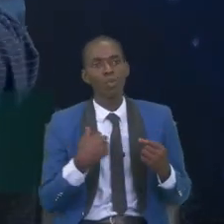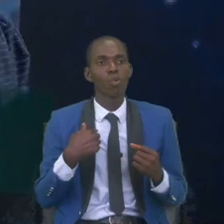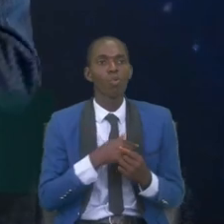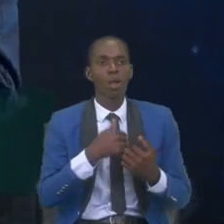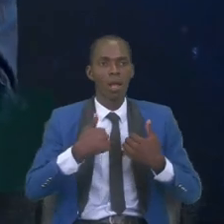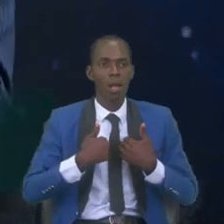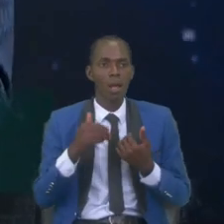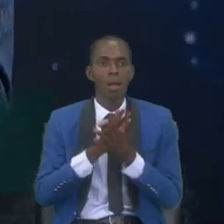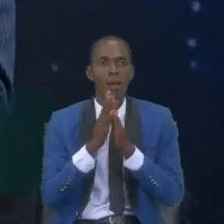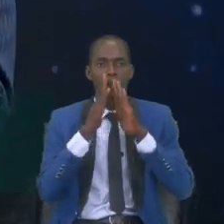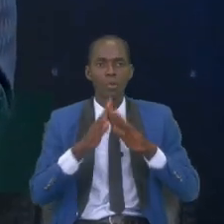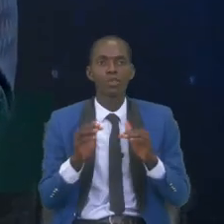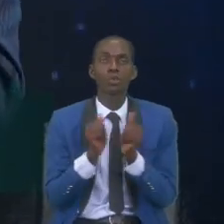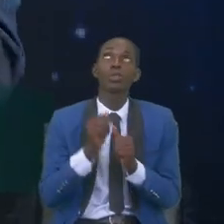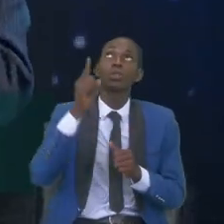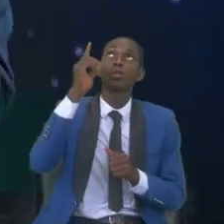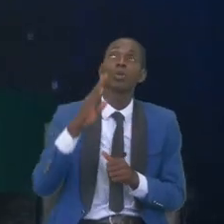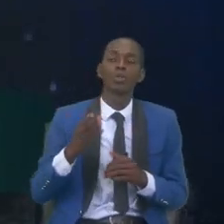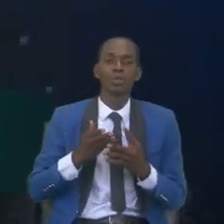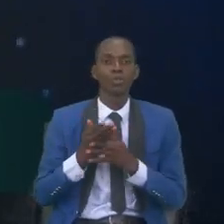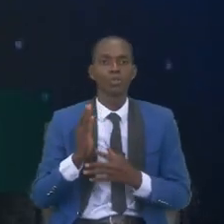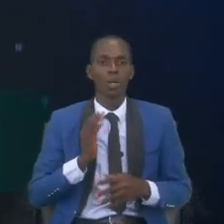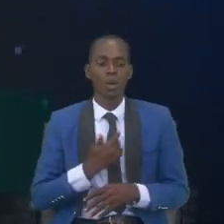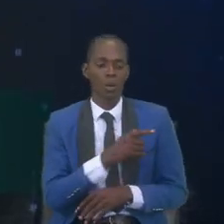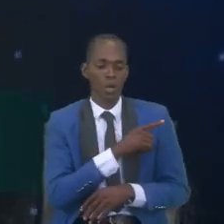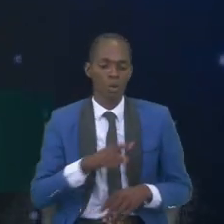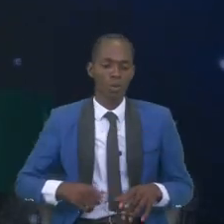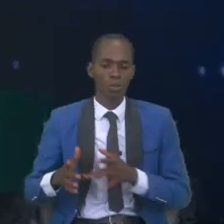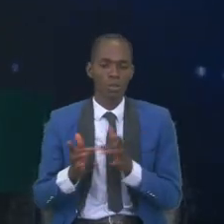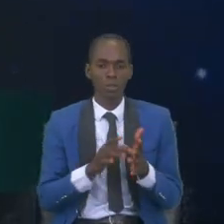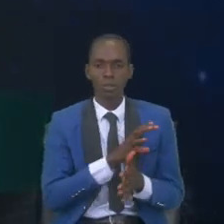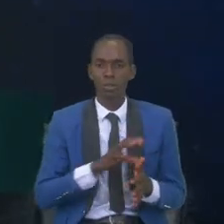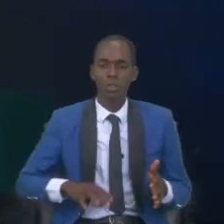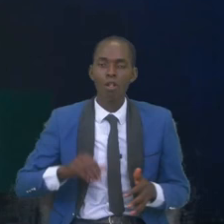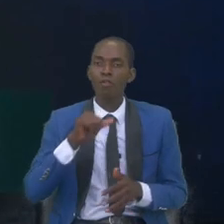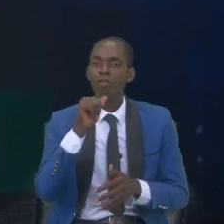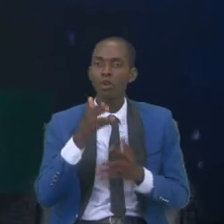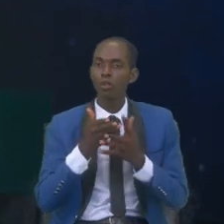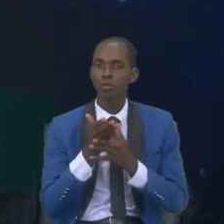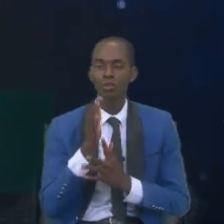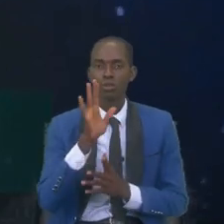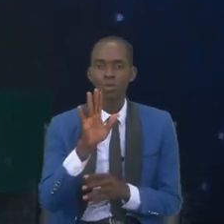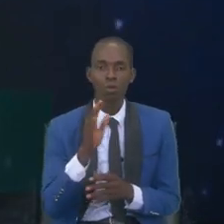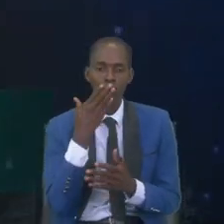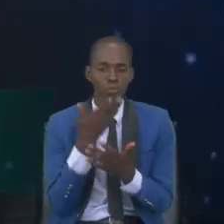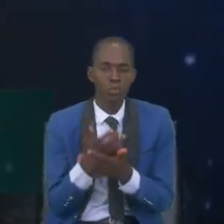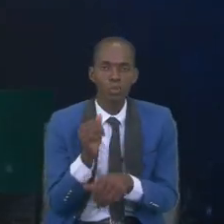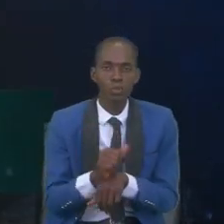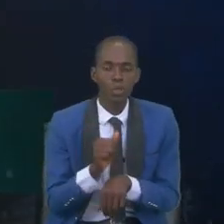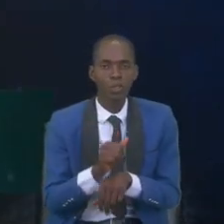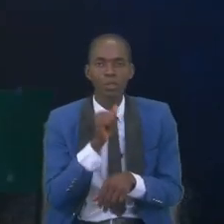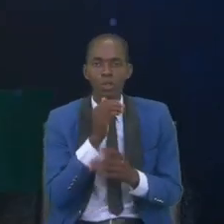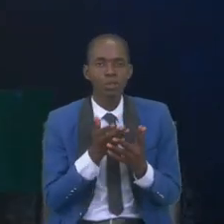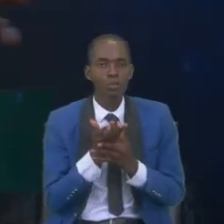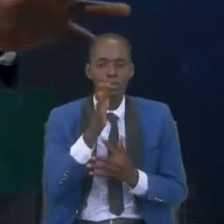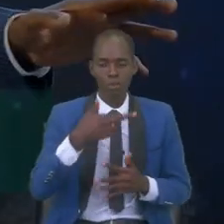our Lord Jesus Christ. Not through your good works, and not through your religiosity, and not through your